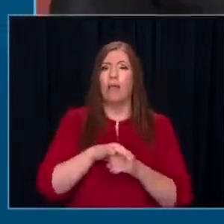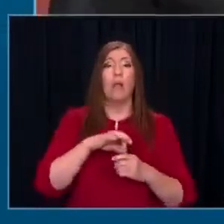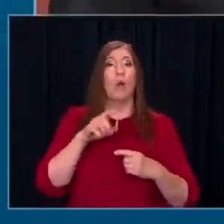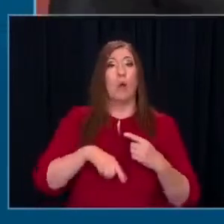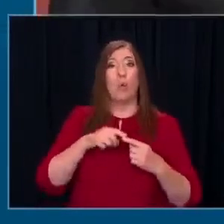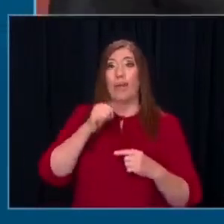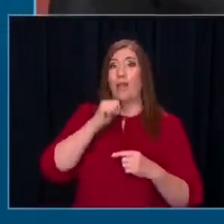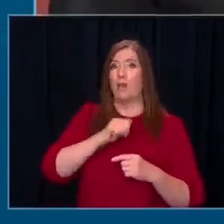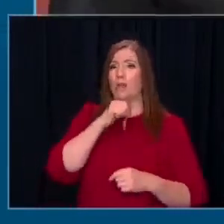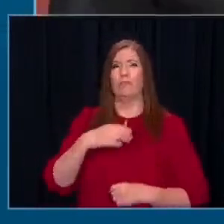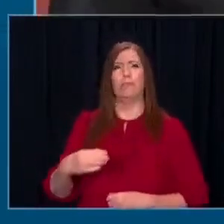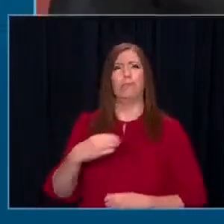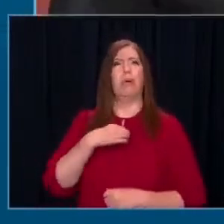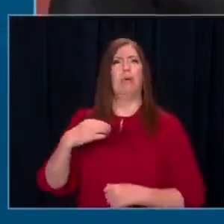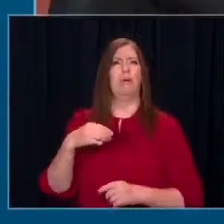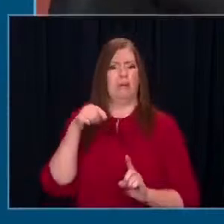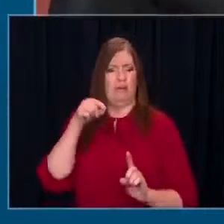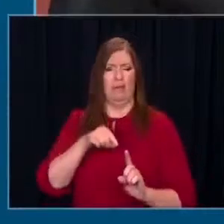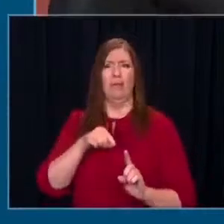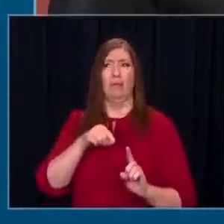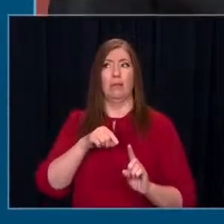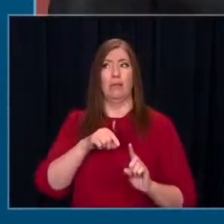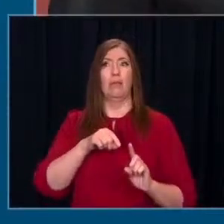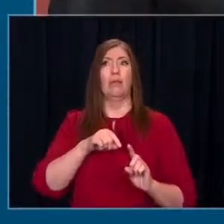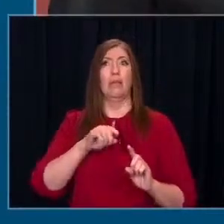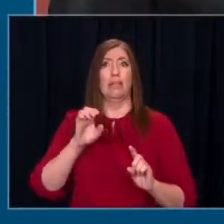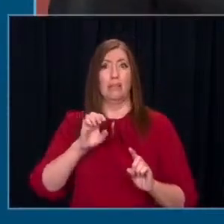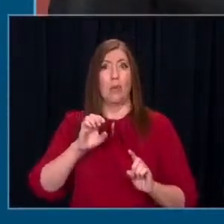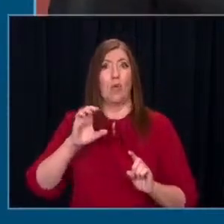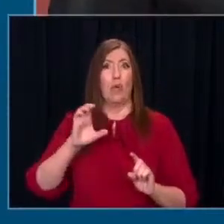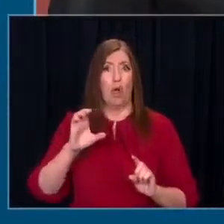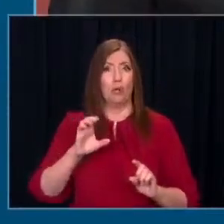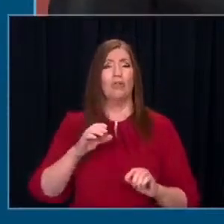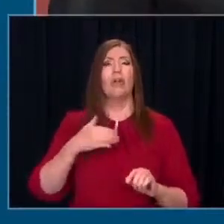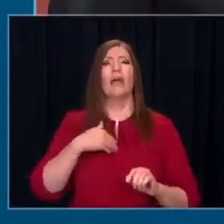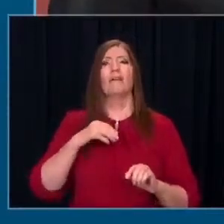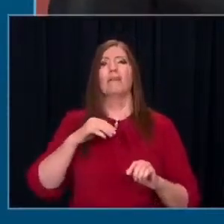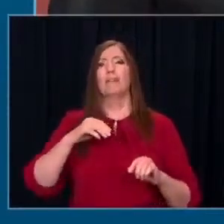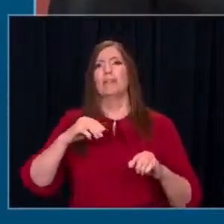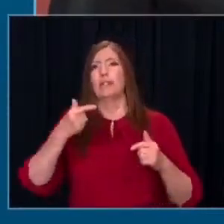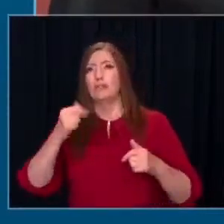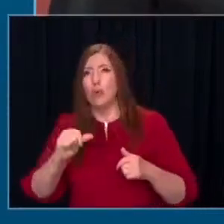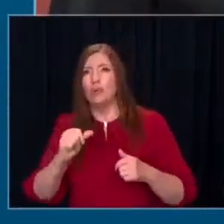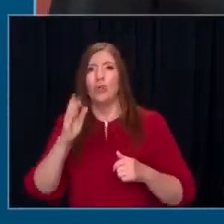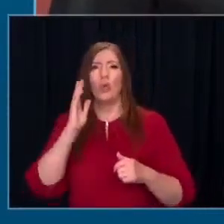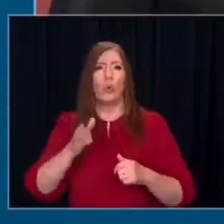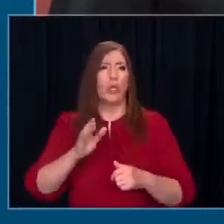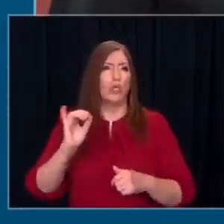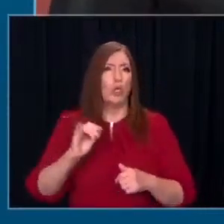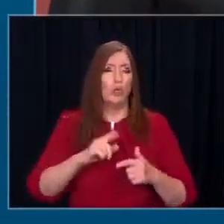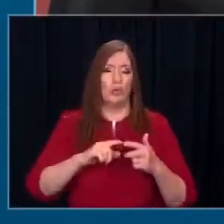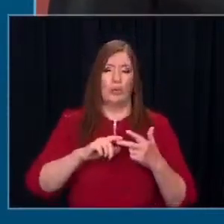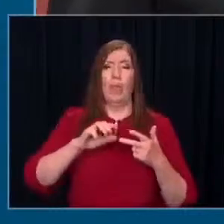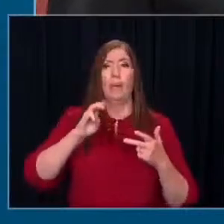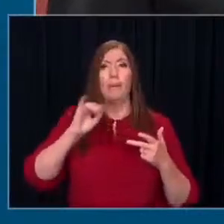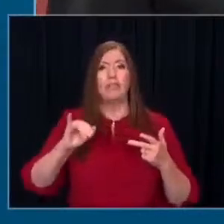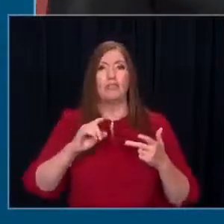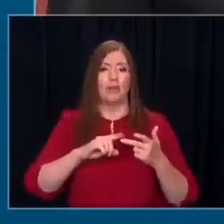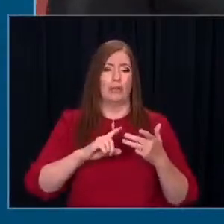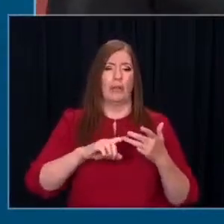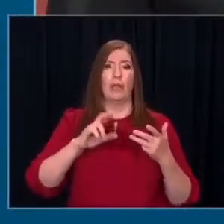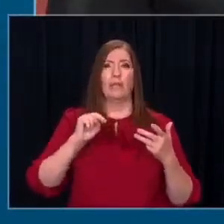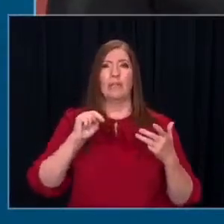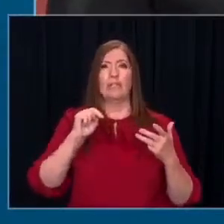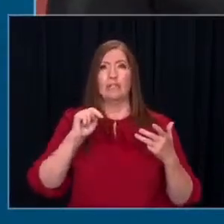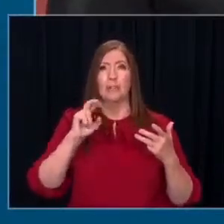Arizona objected to the Electoral College, we had Georgia was also going to do this. We had Michigan, we had Minnesota, we